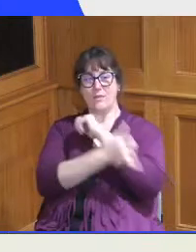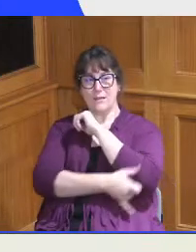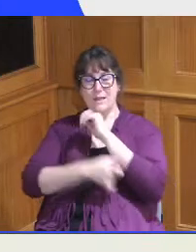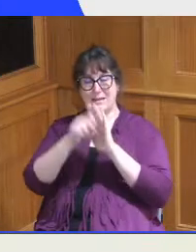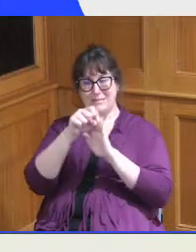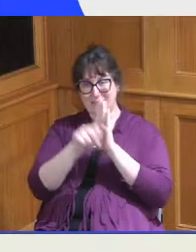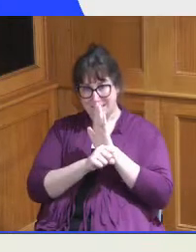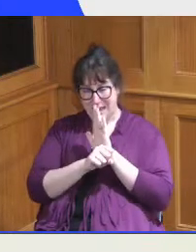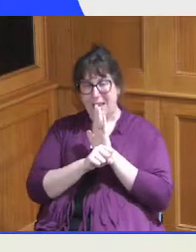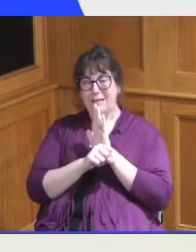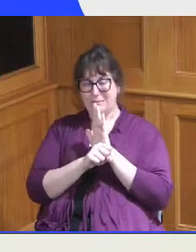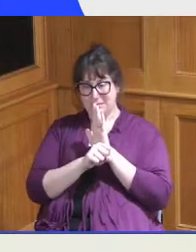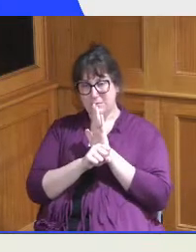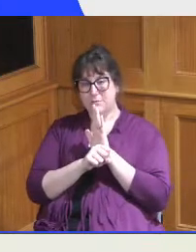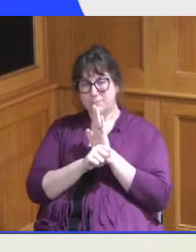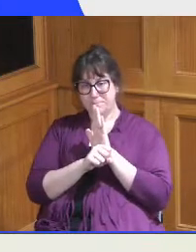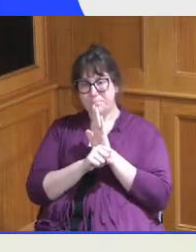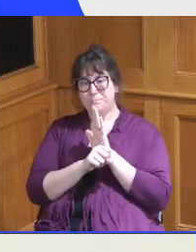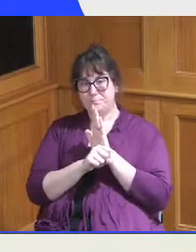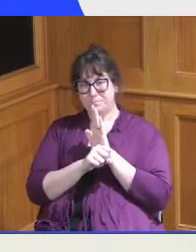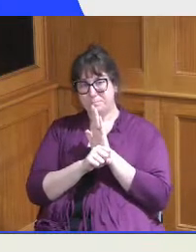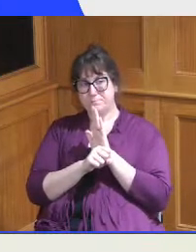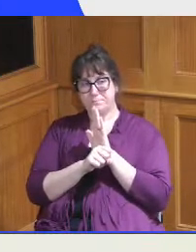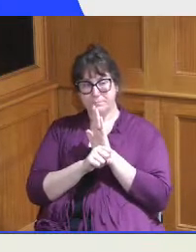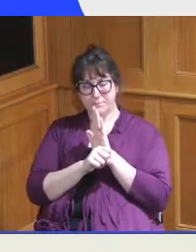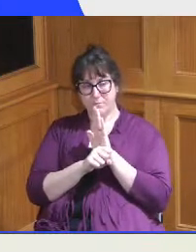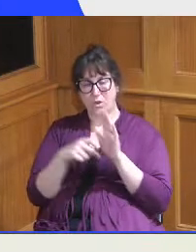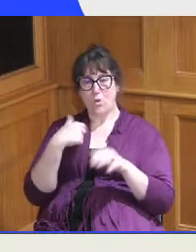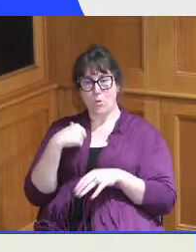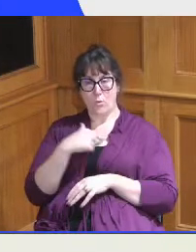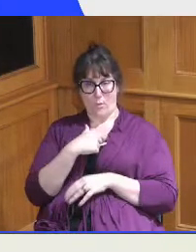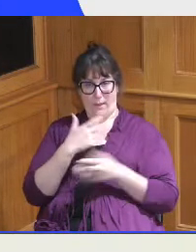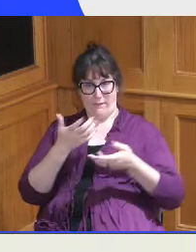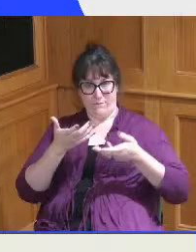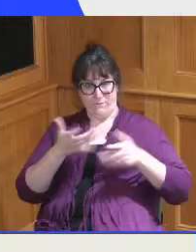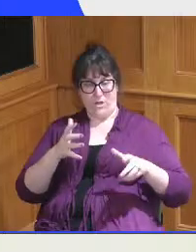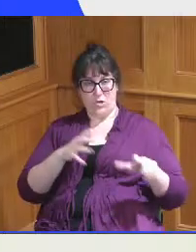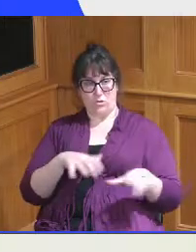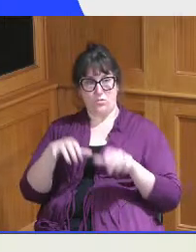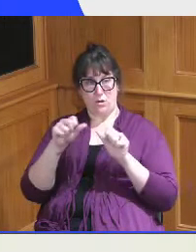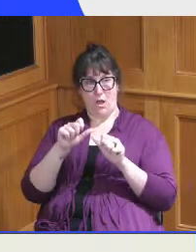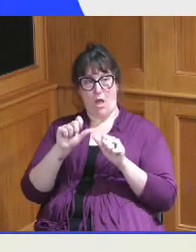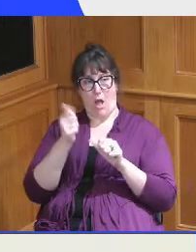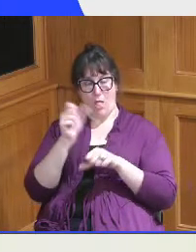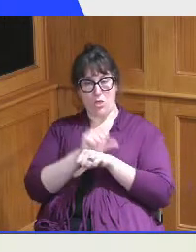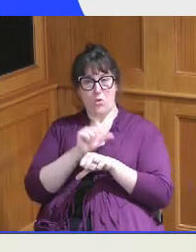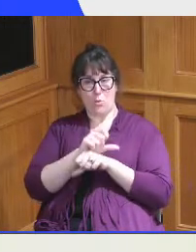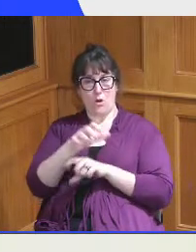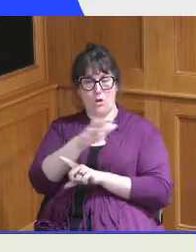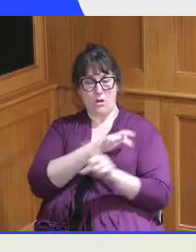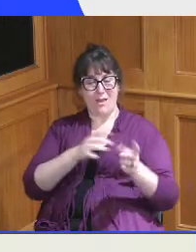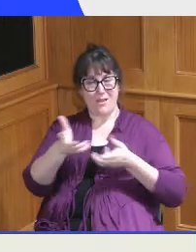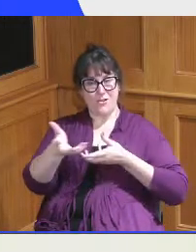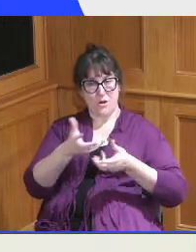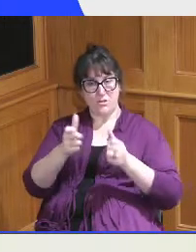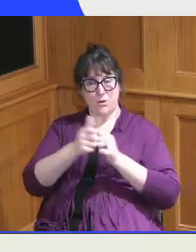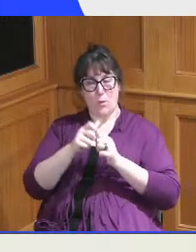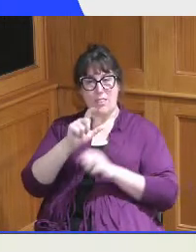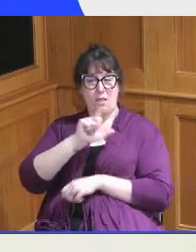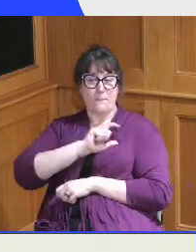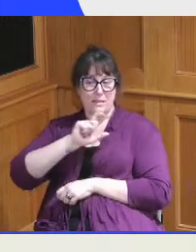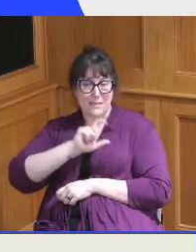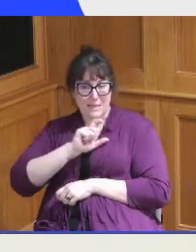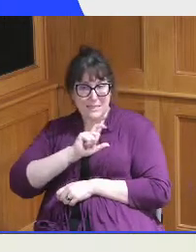state. And we've done some other work around interacting with police,